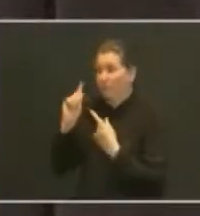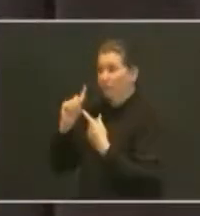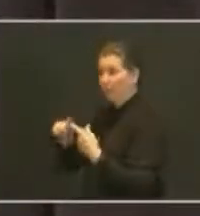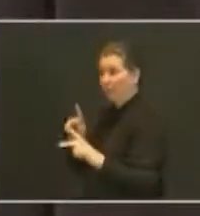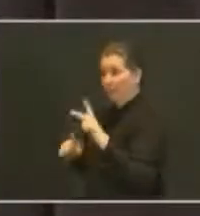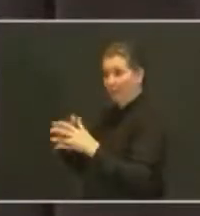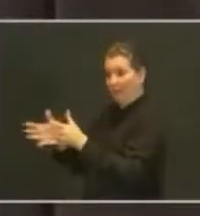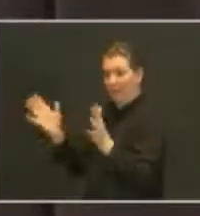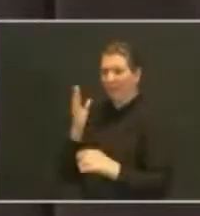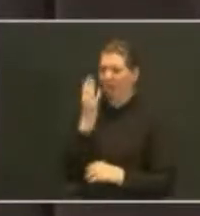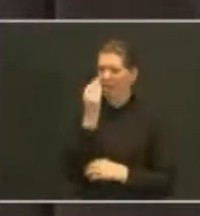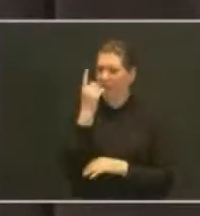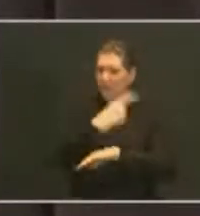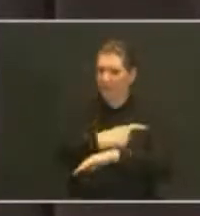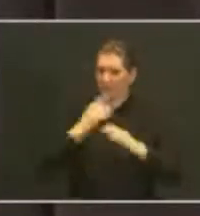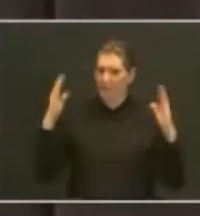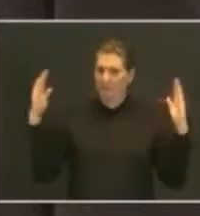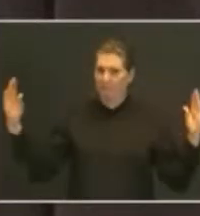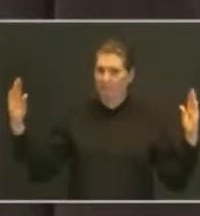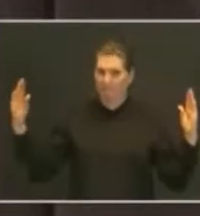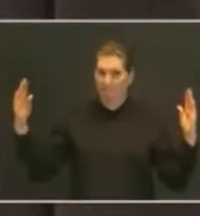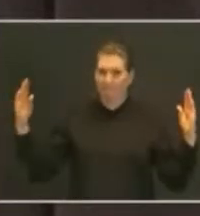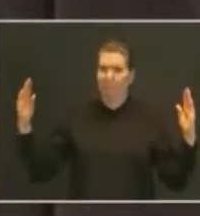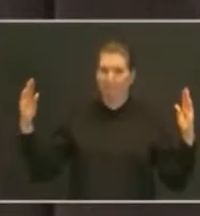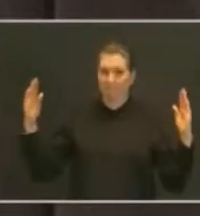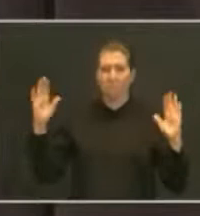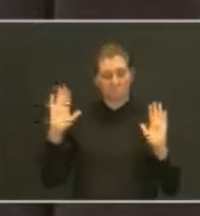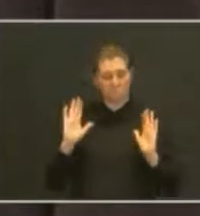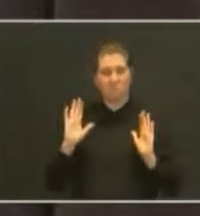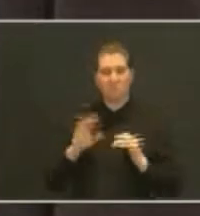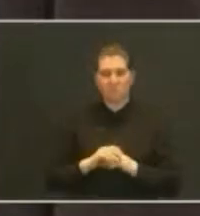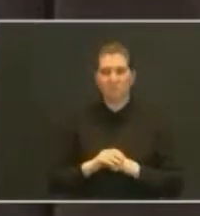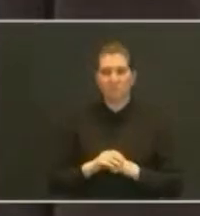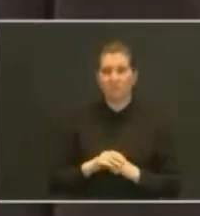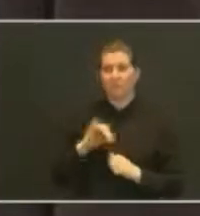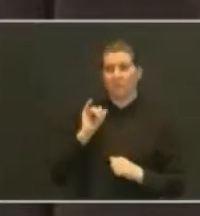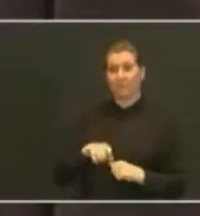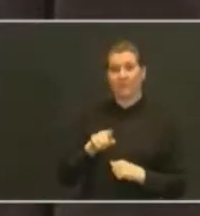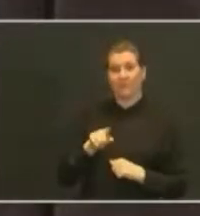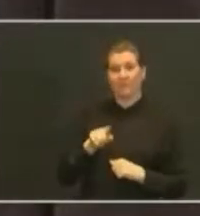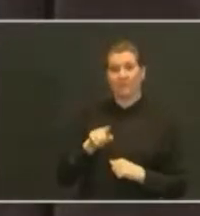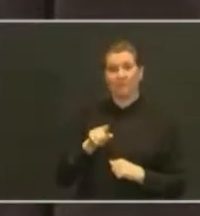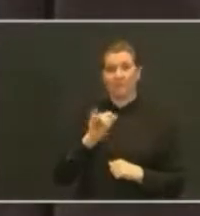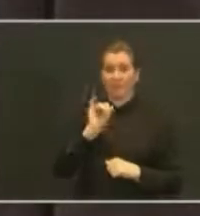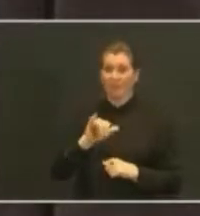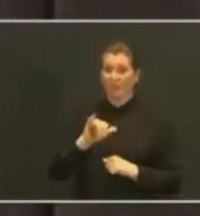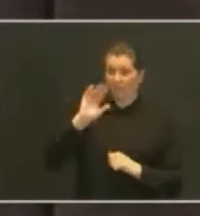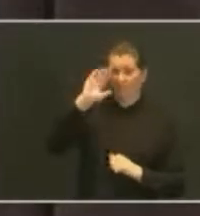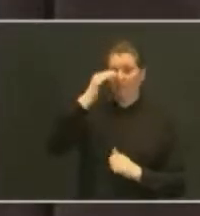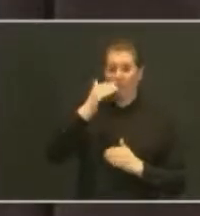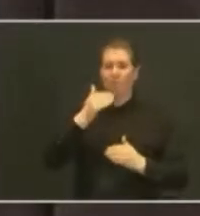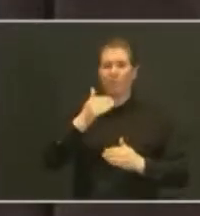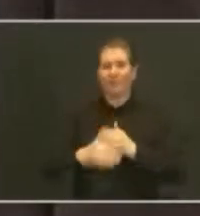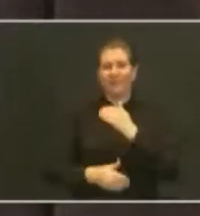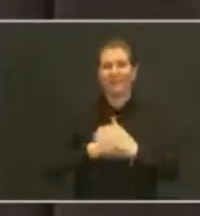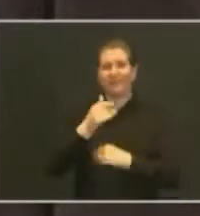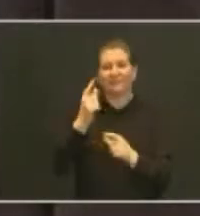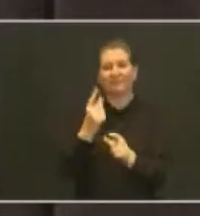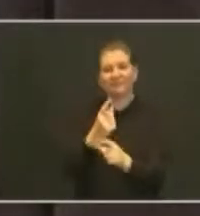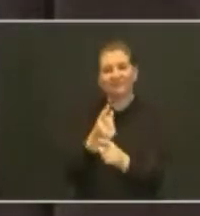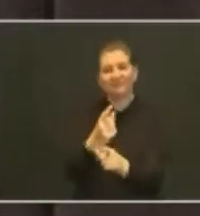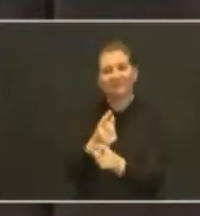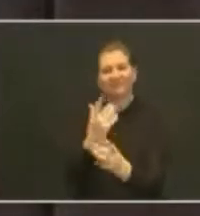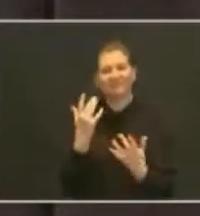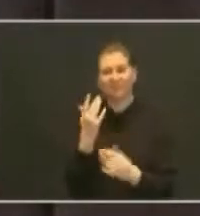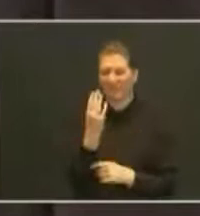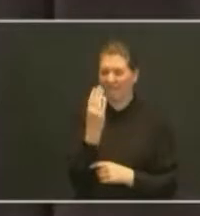and we said that around 14 days is the time taken to get us through that point. Those